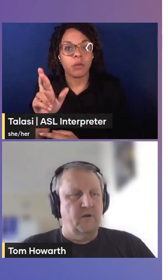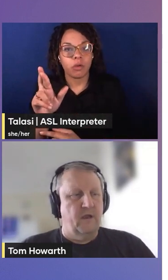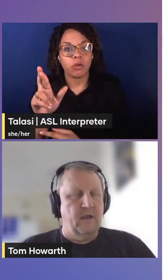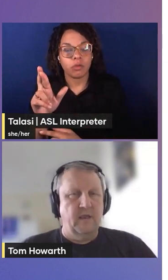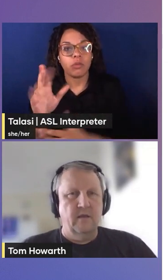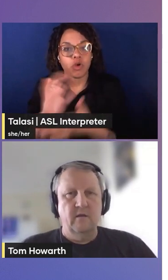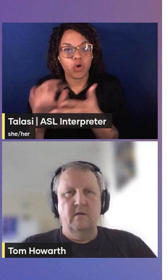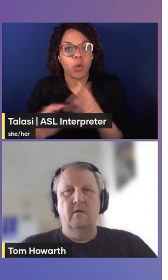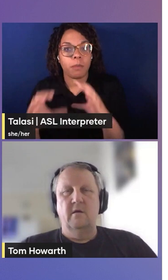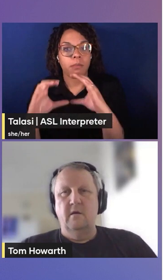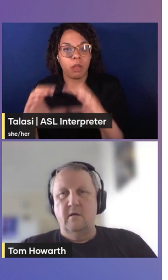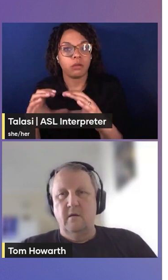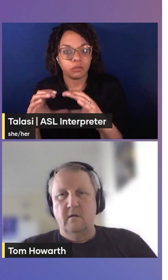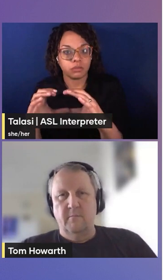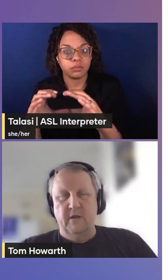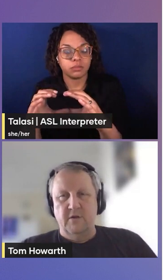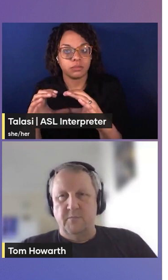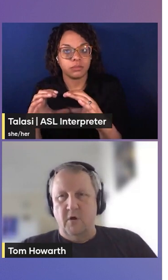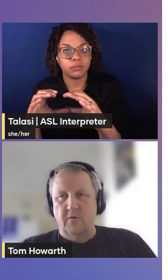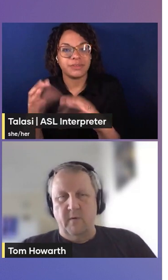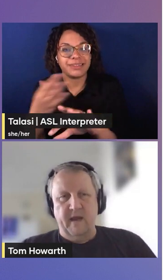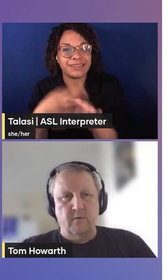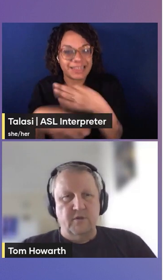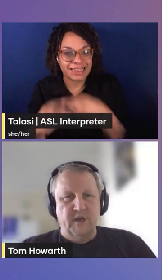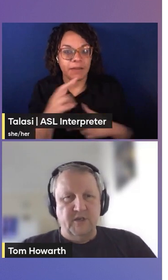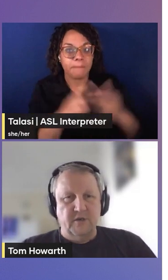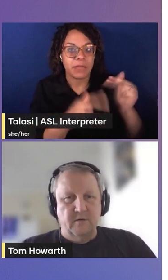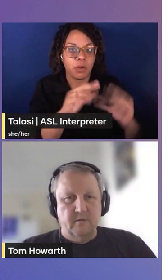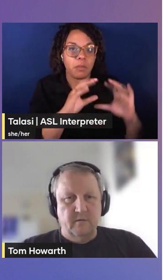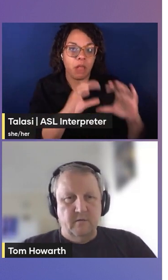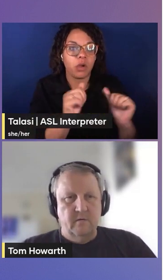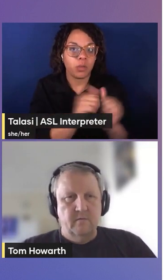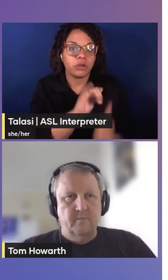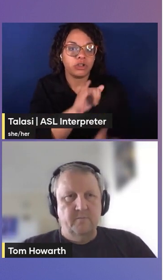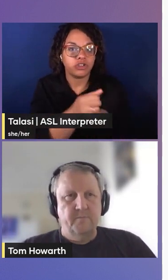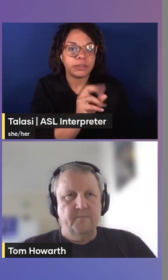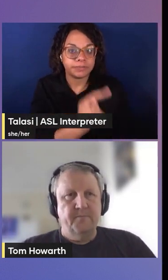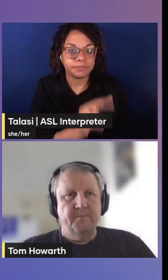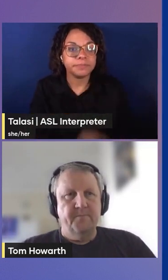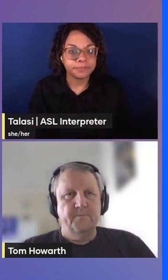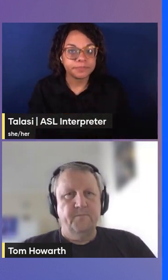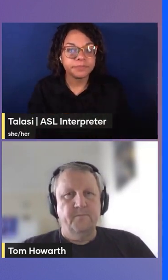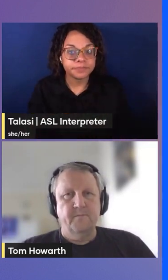rather than a builder's block that we had with JSON.